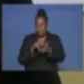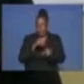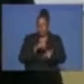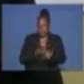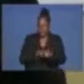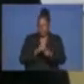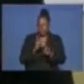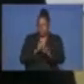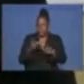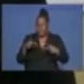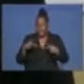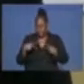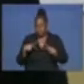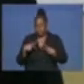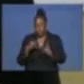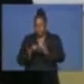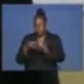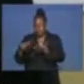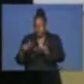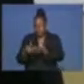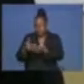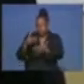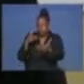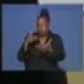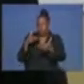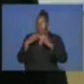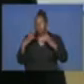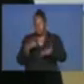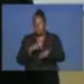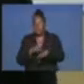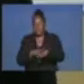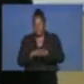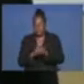met in time for the holidays so that our workers aren't disenfranchised.